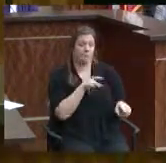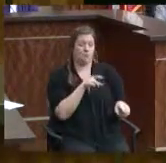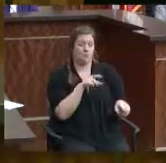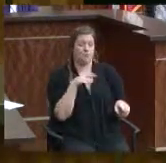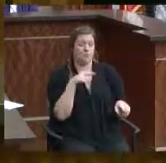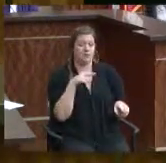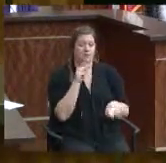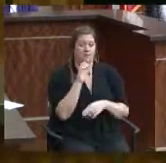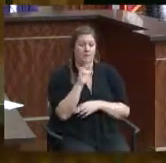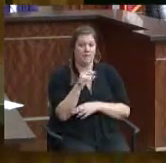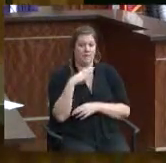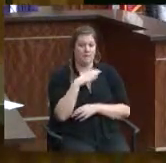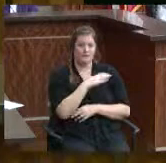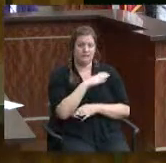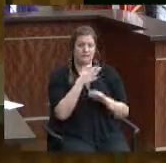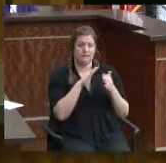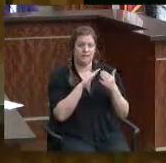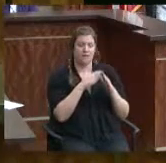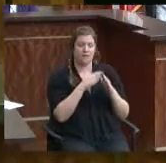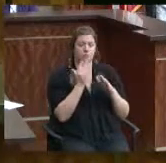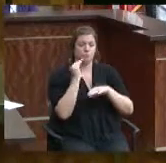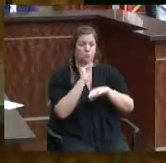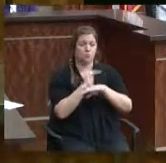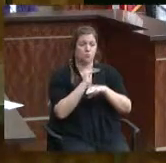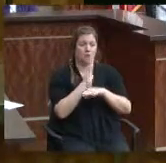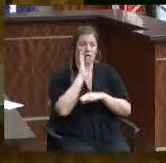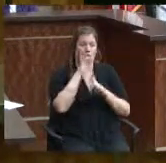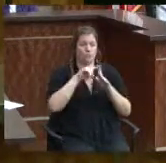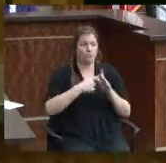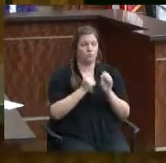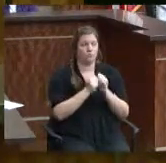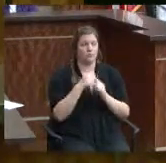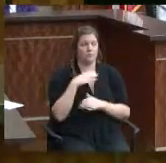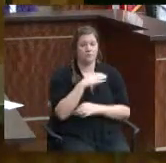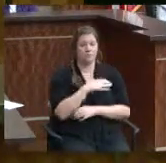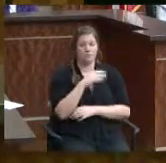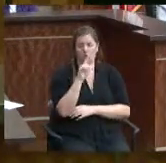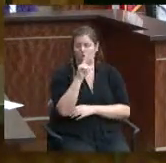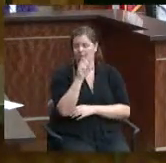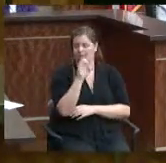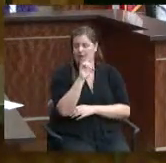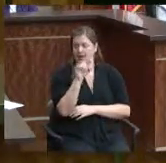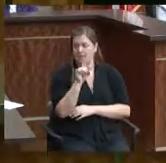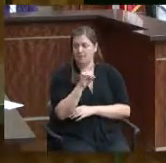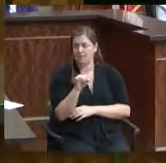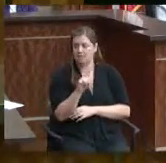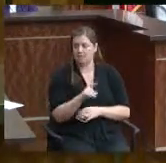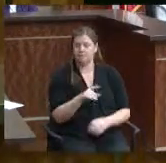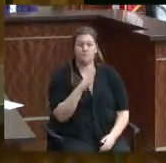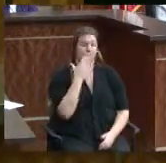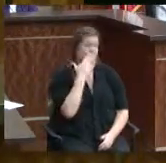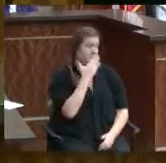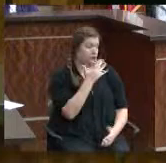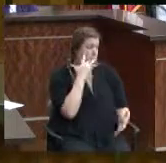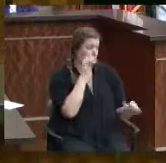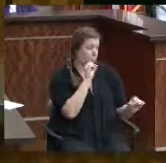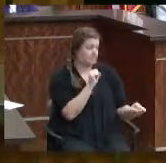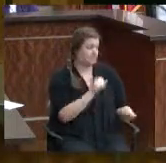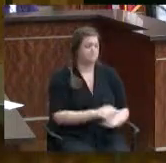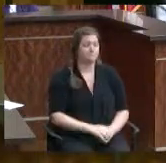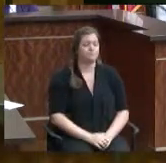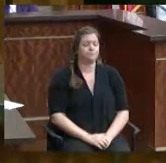City Council, and tonight I'll start with Councilman Lez. Thank you, Mr. President.